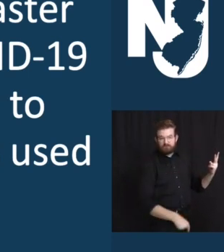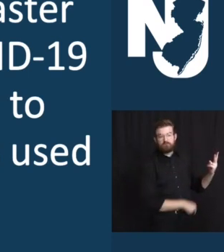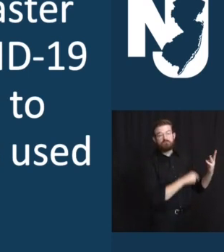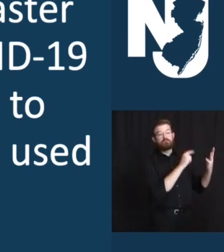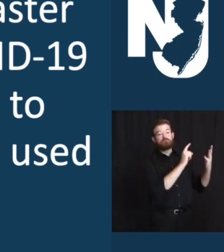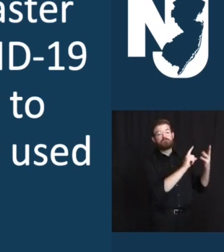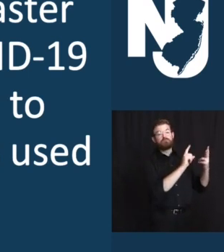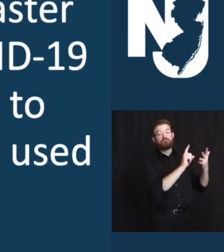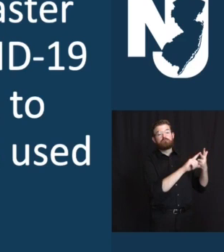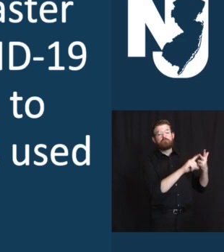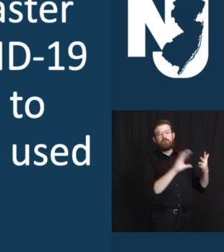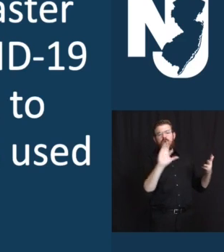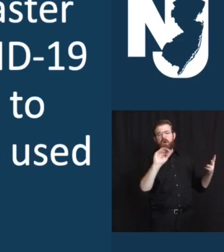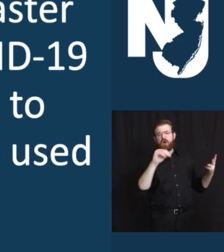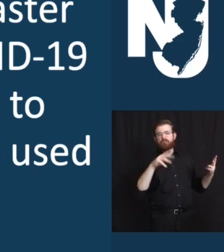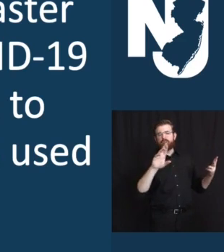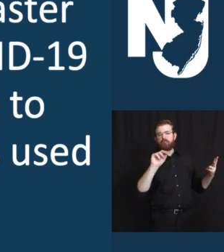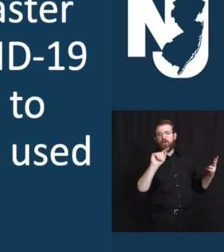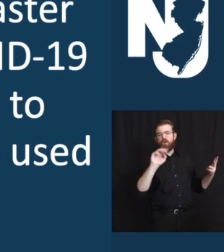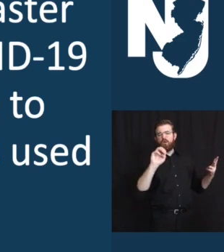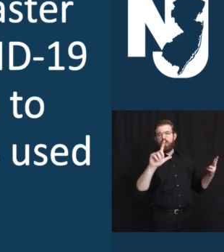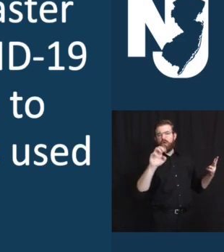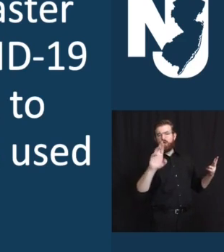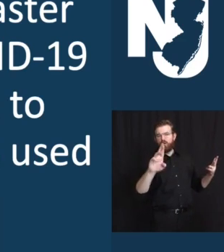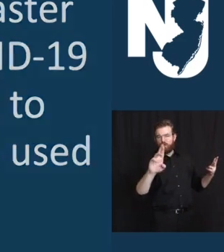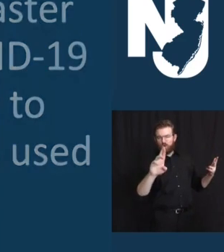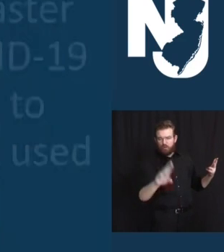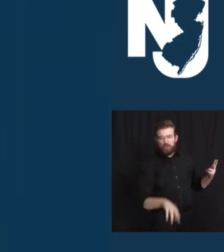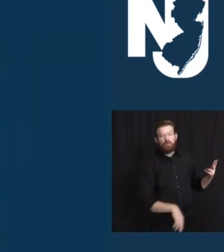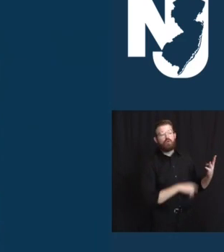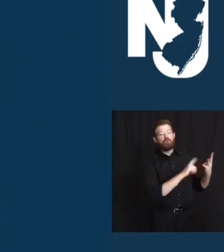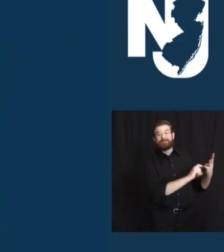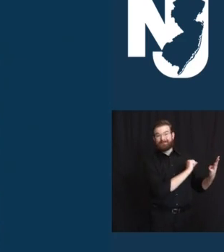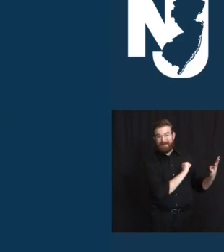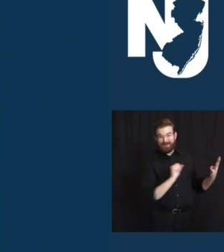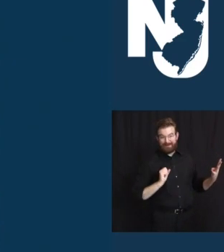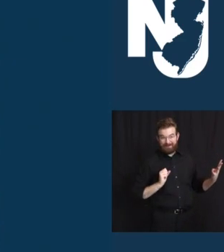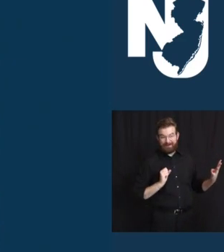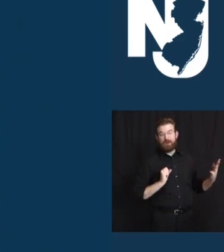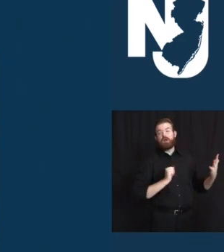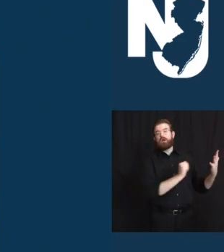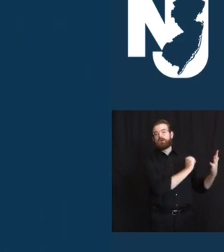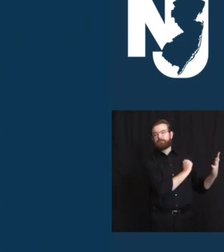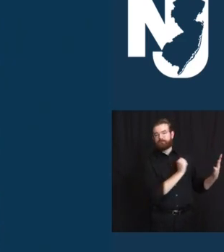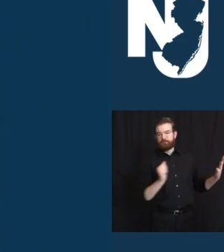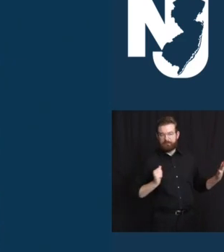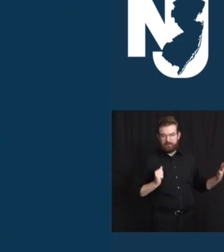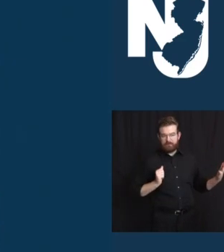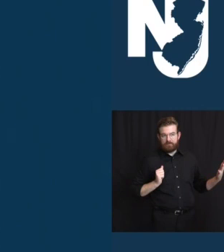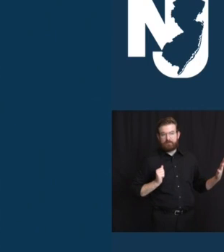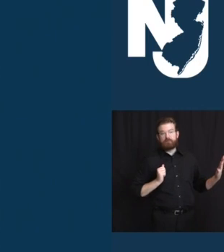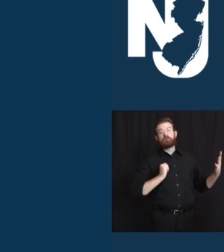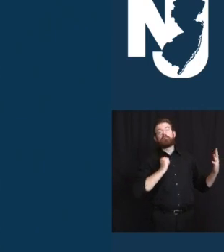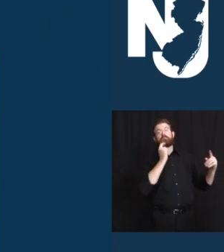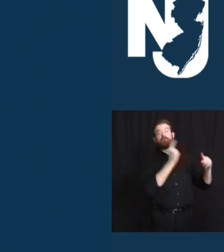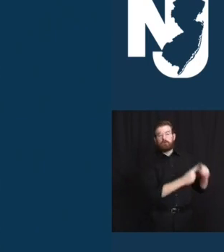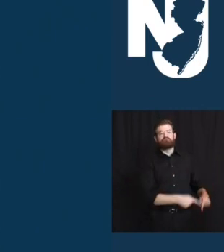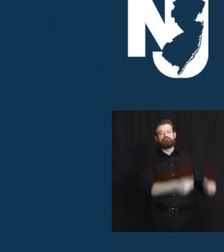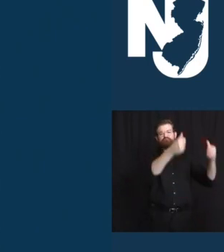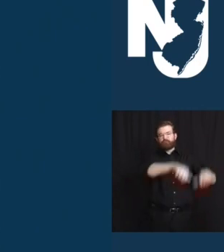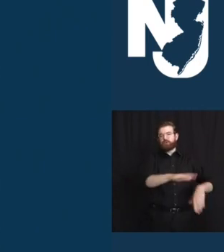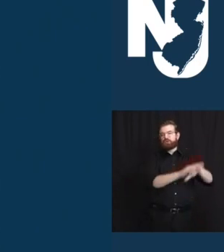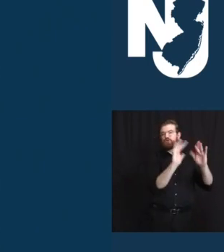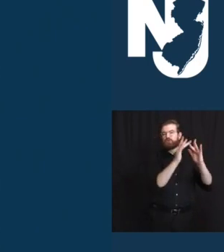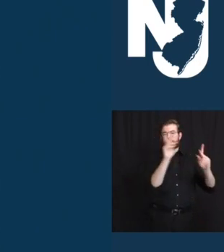them online. Dan Kelly, Executive Director, there's Dan on the left, Executive Director